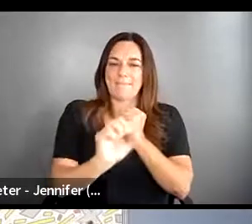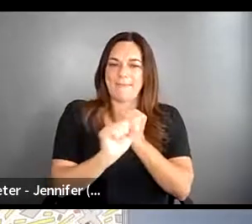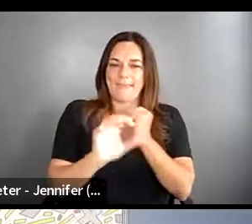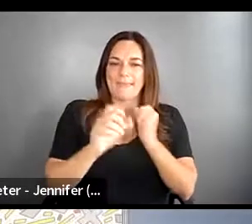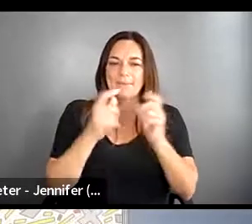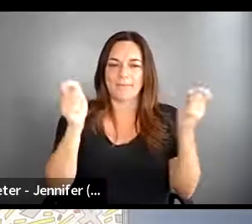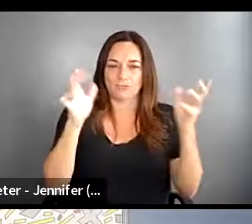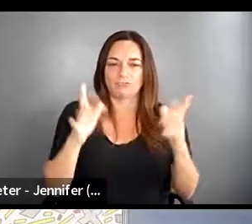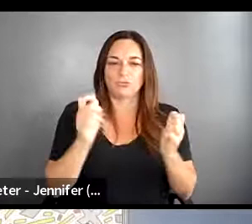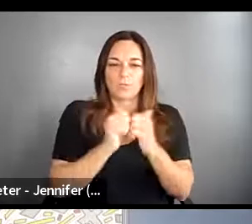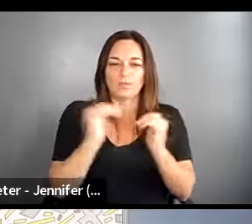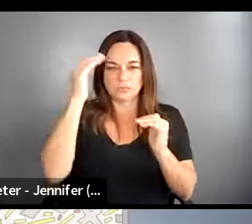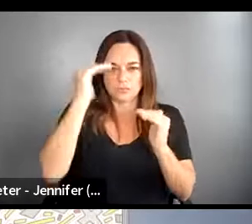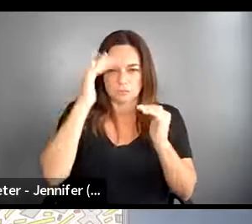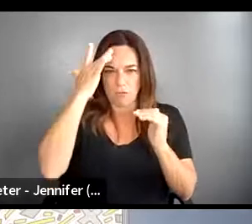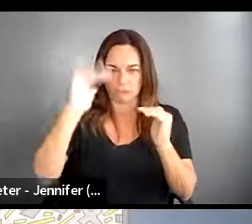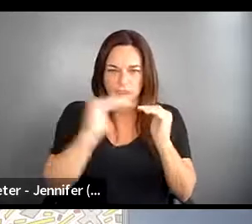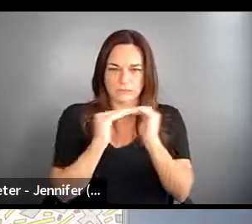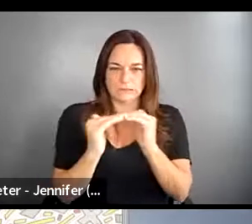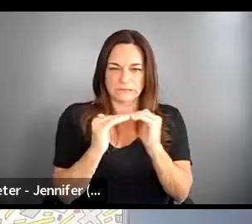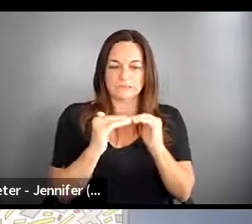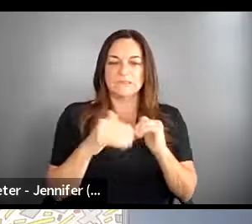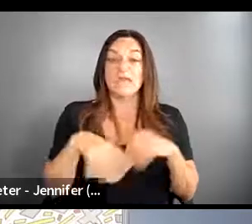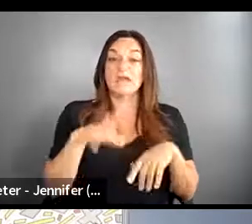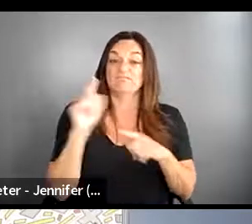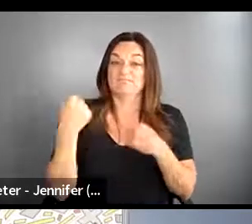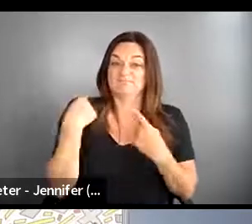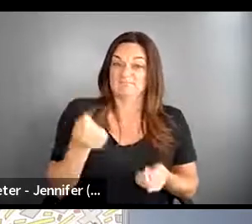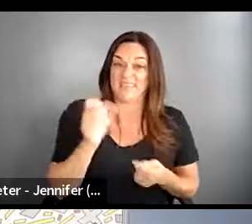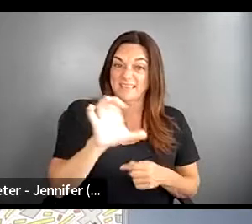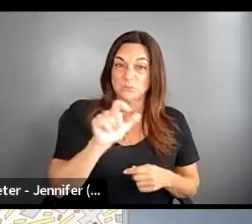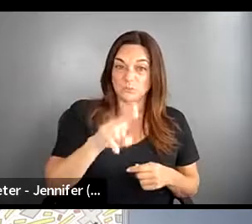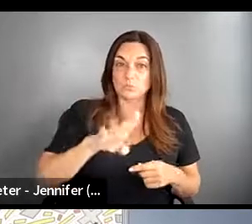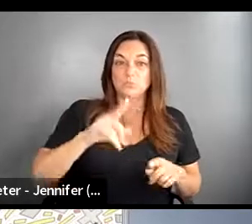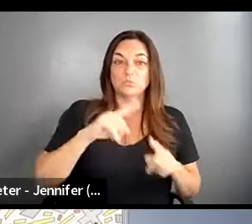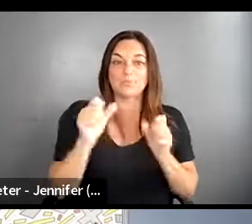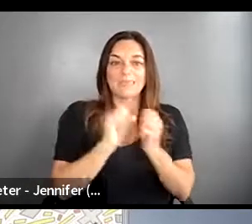Campaign, and I've been with the ACLU of Connecticut since 2018.